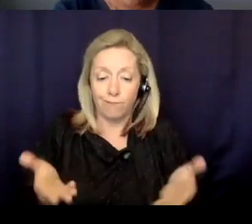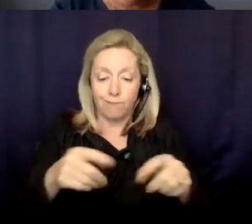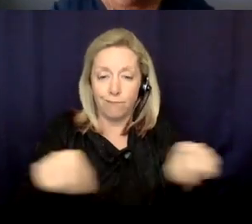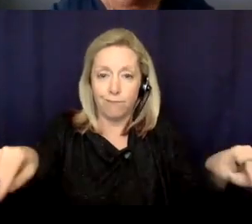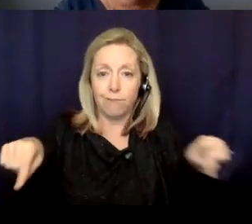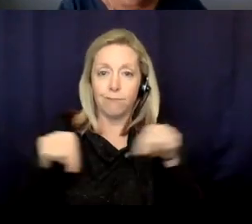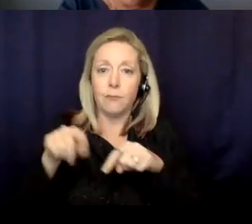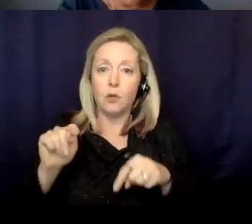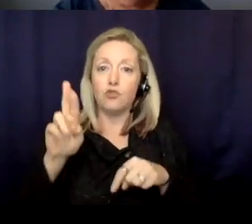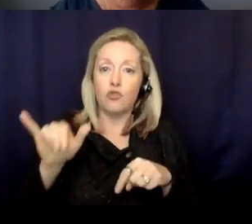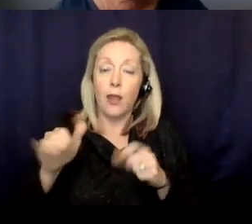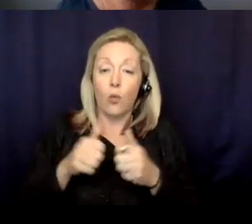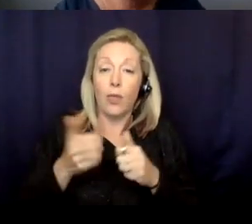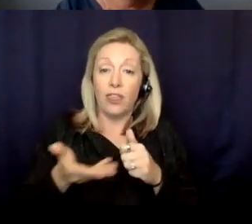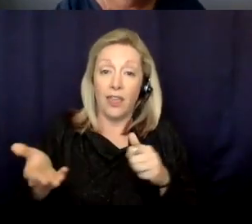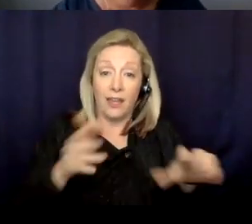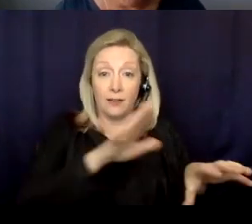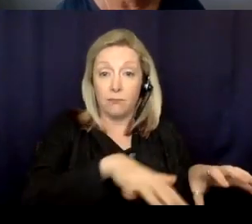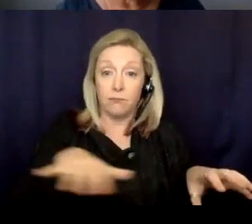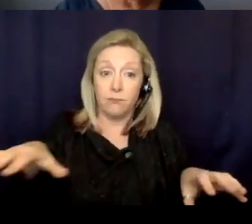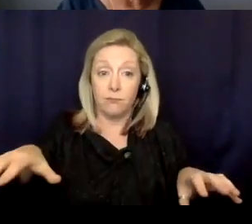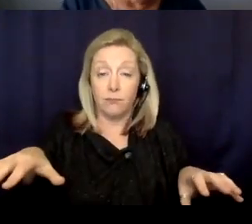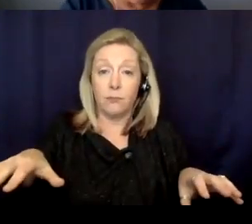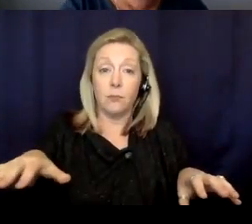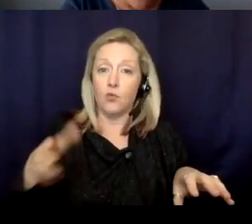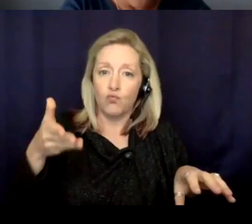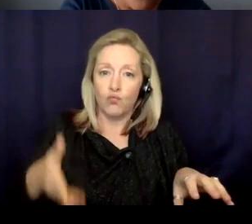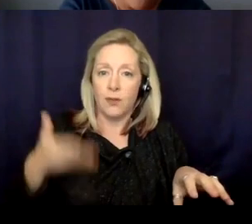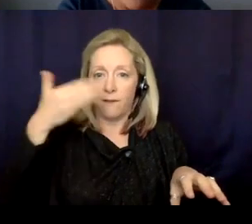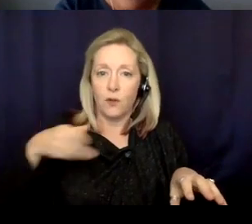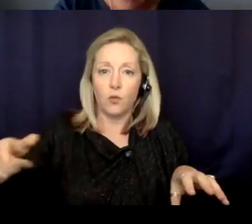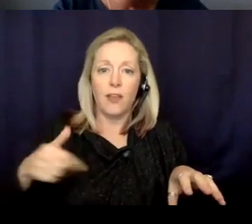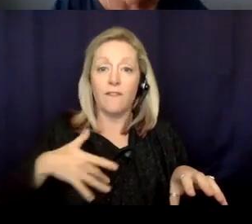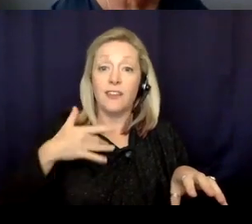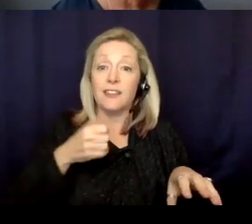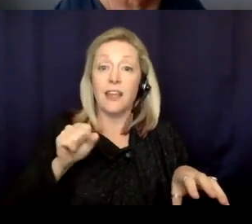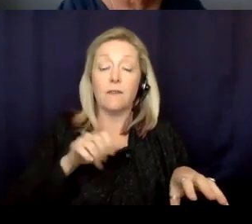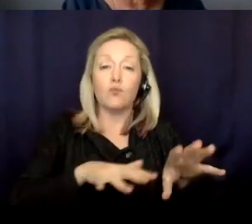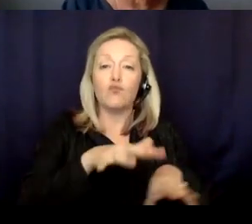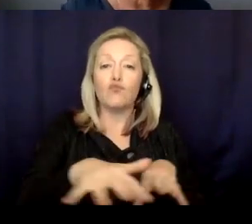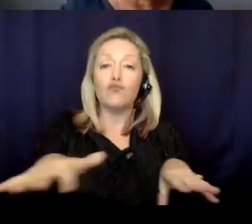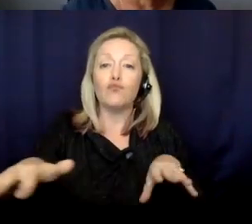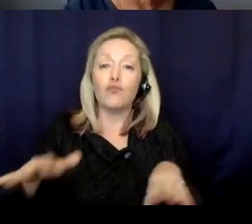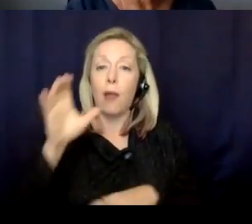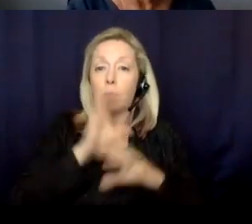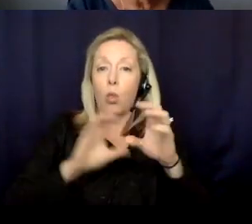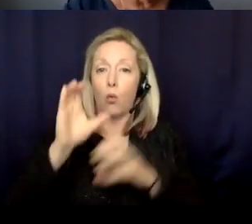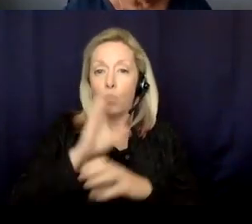where the things that we're working with are going to be right there so that they feel safe in exploring that